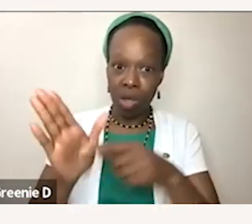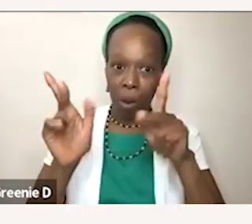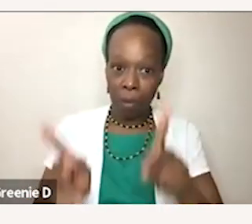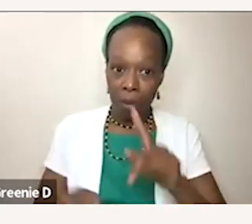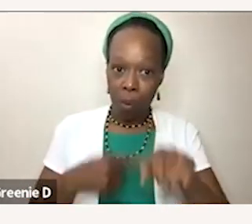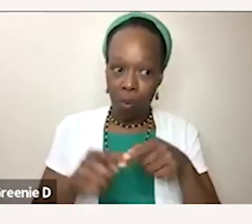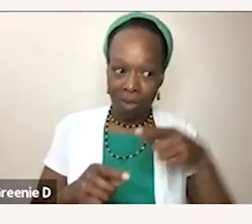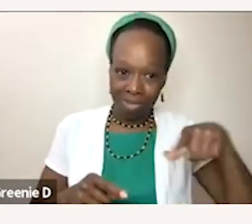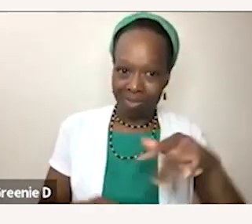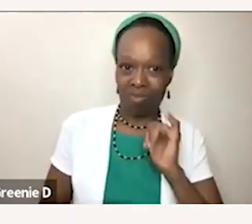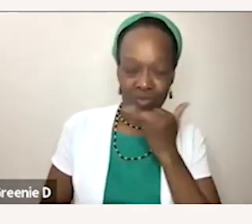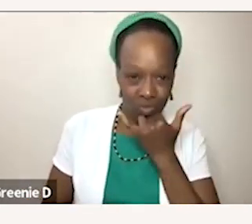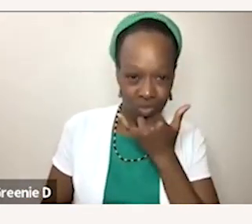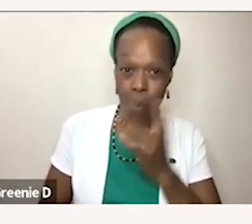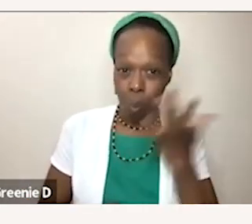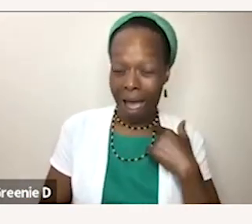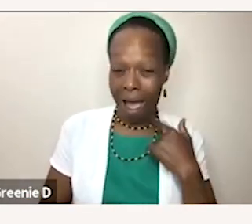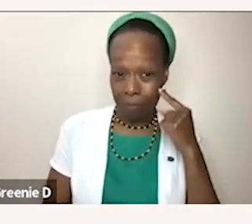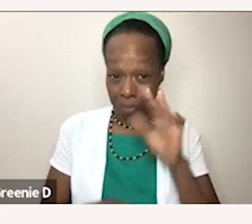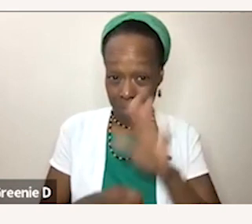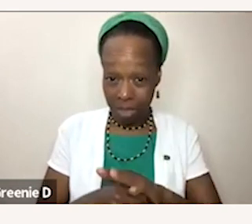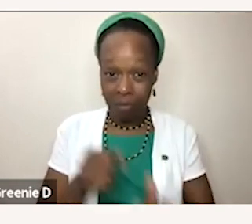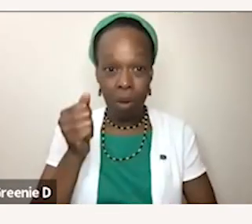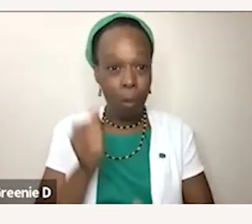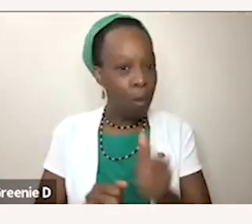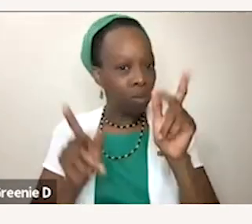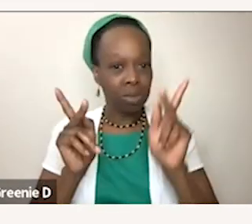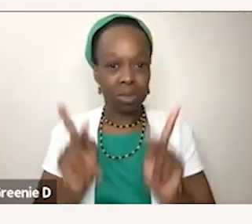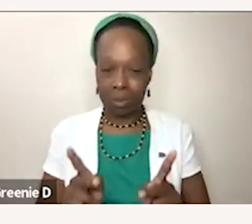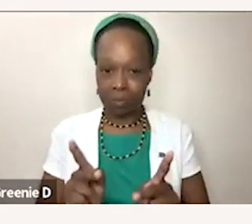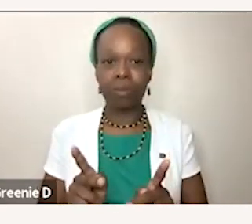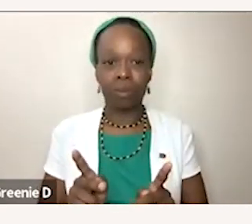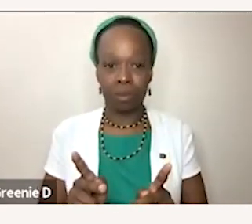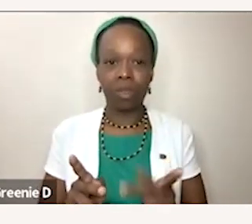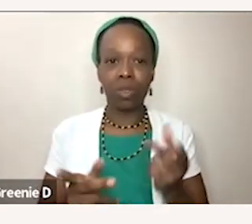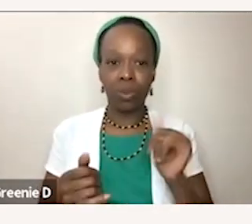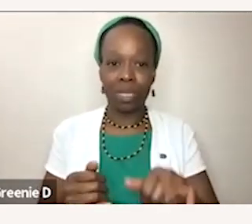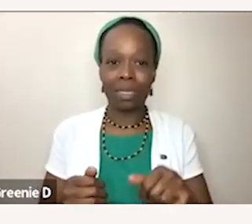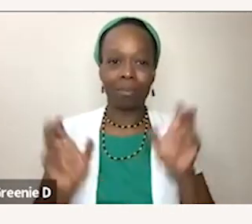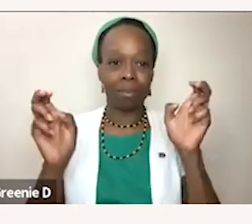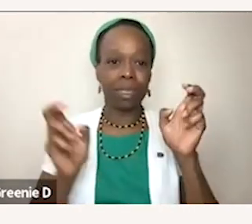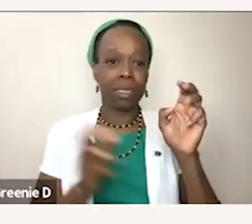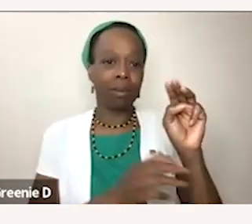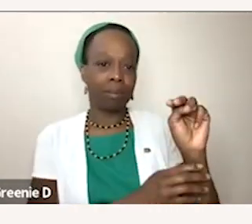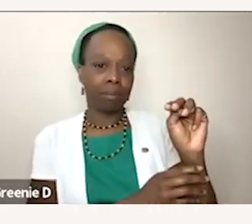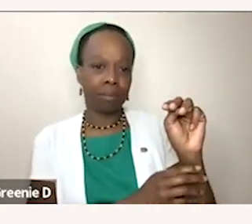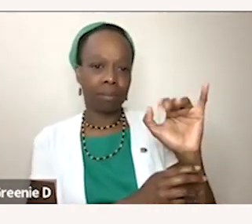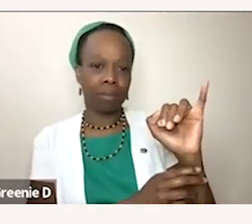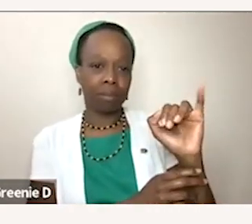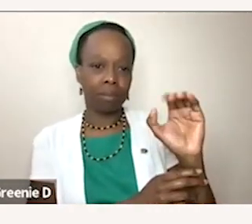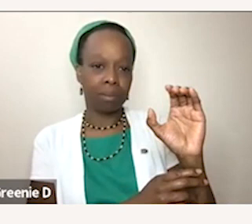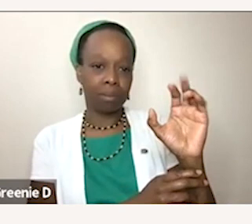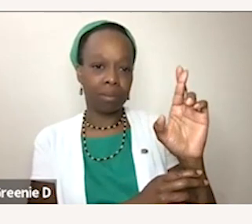most people, when they do these, for lack of a better term, microaggressions by using it based in